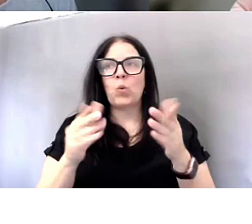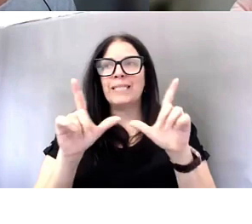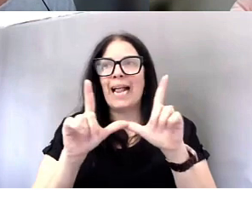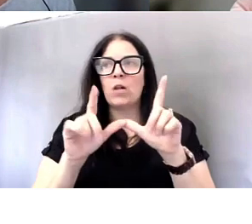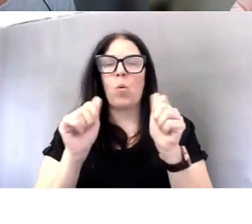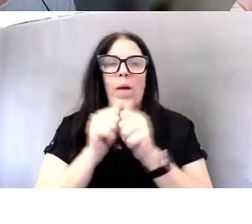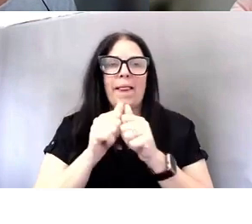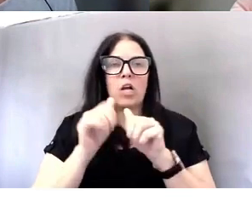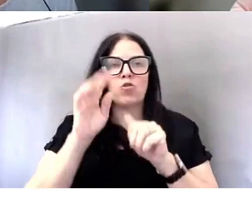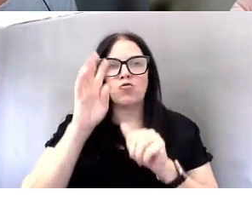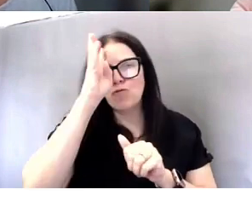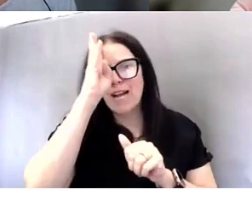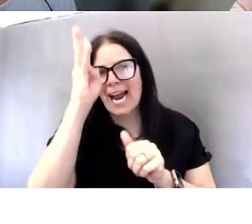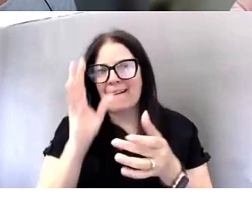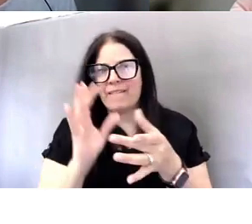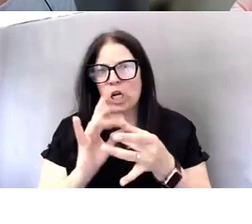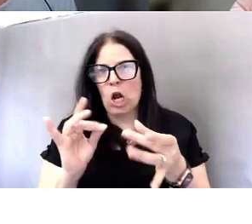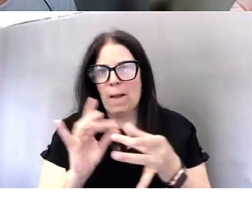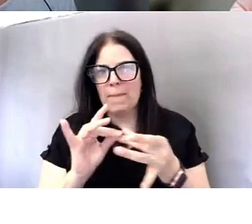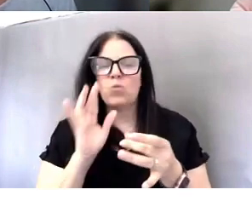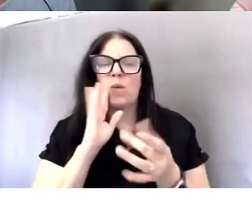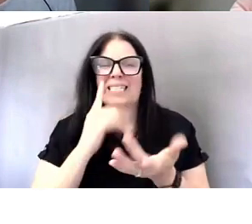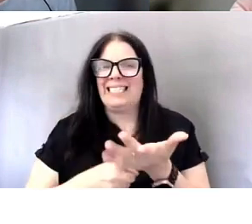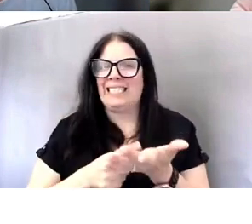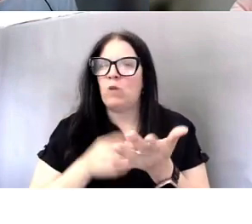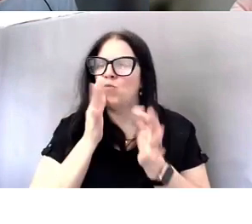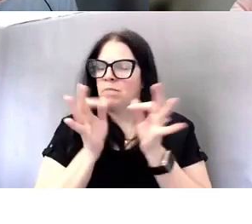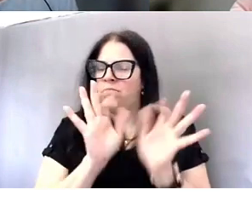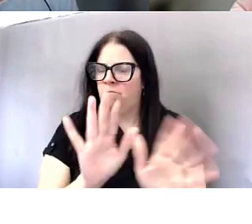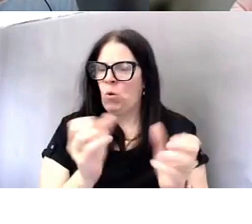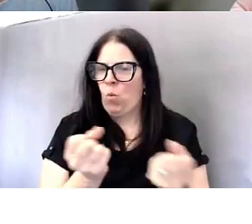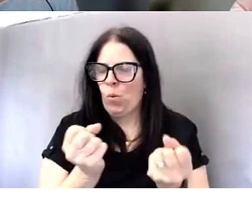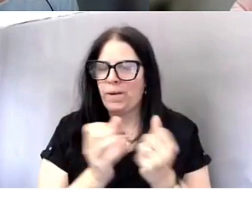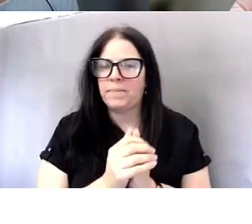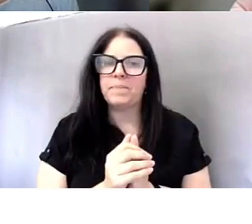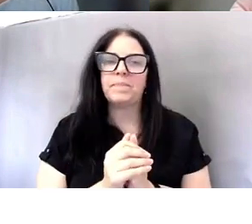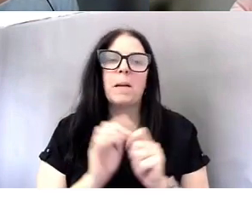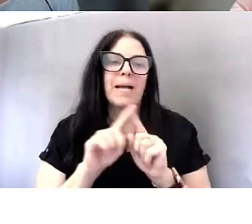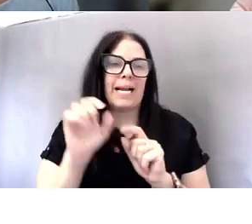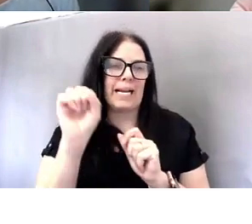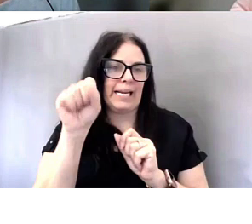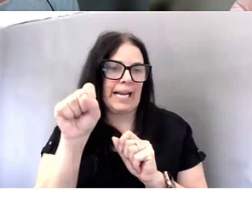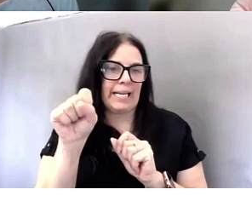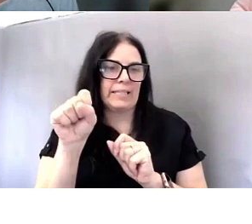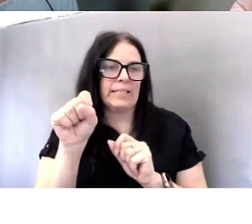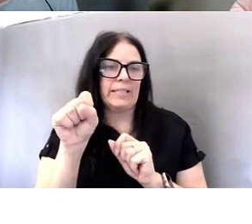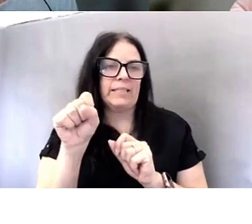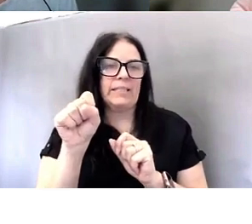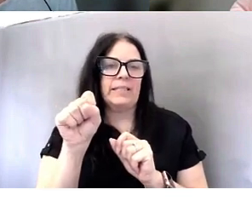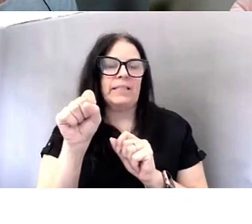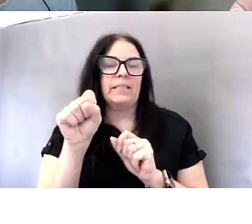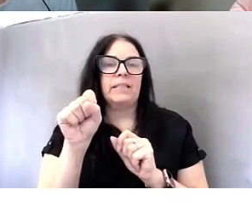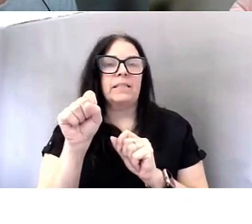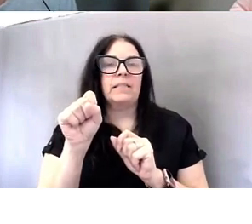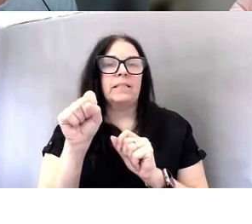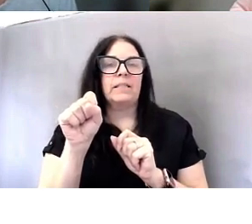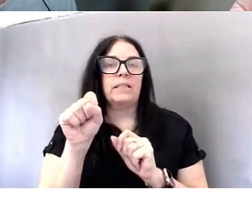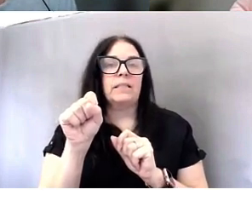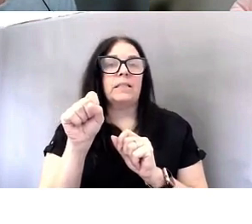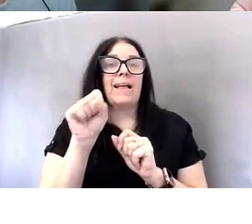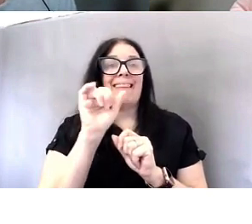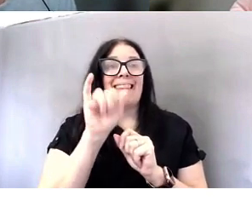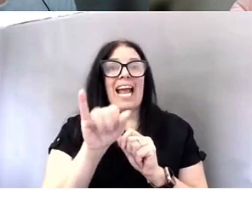Commons licenses. And we'll talk more about these things. But yes, it allows people to freely